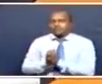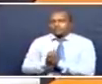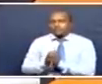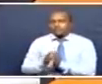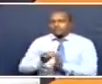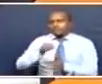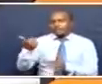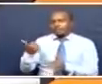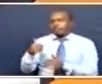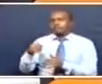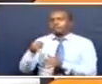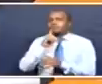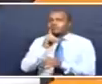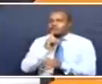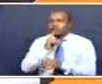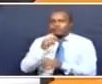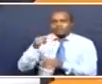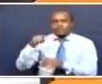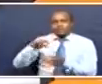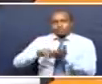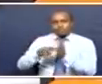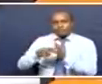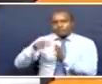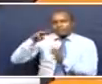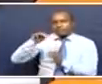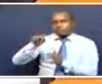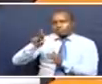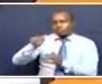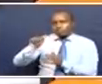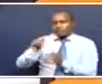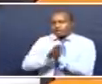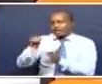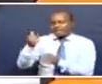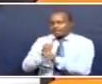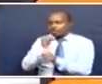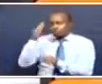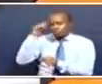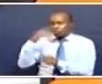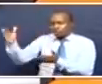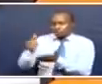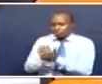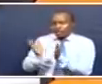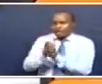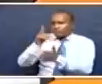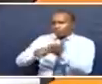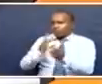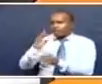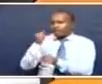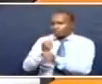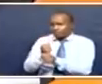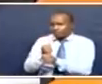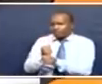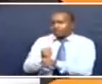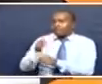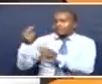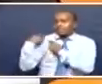Amuyunzu in Vihiga says, you mean Mutua and others did not know who they employed and what they were doing? The buck stops at their desk. That